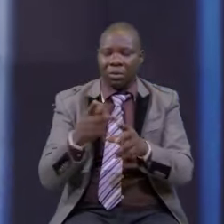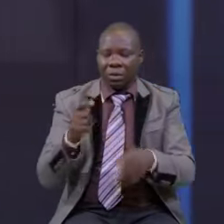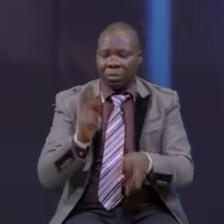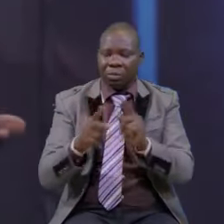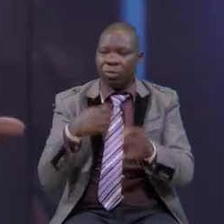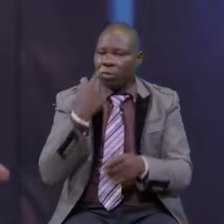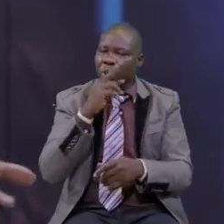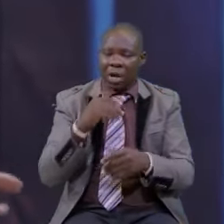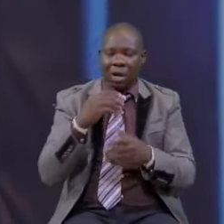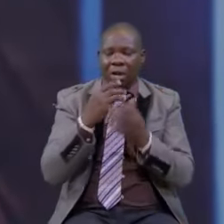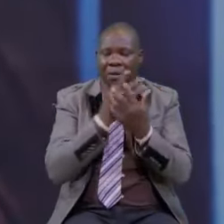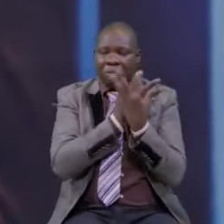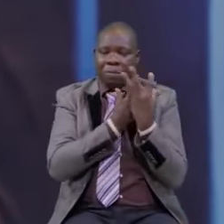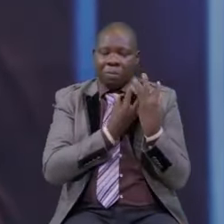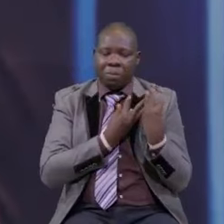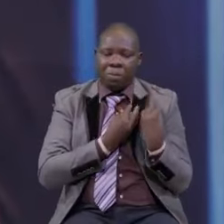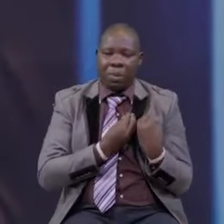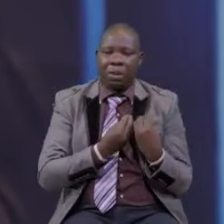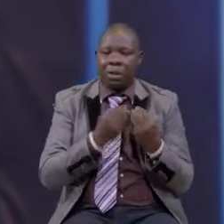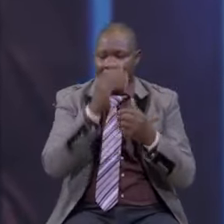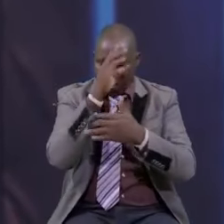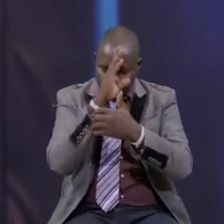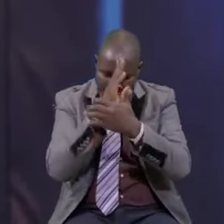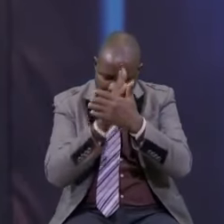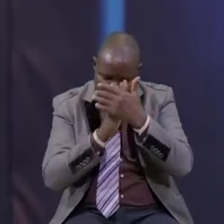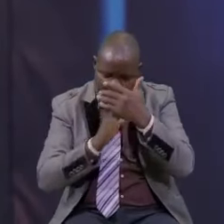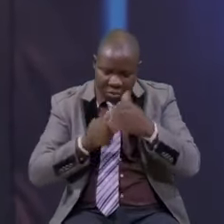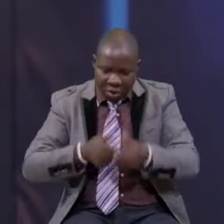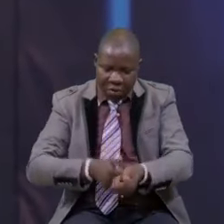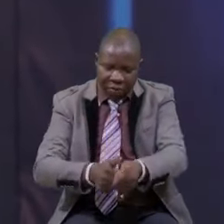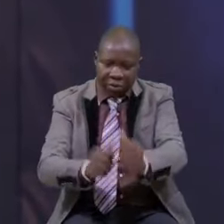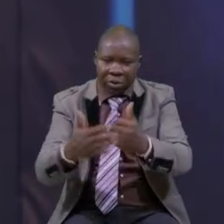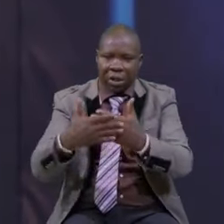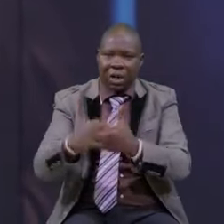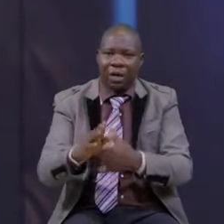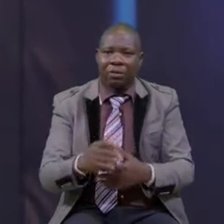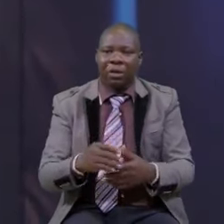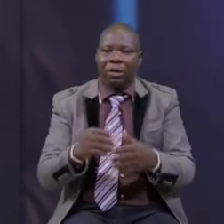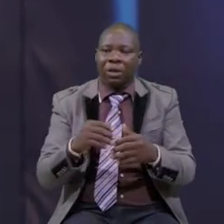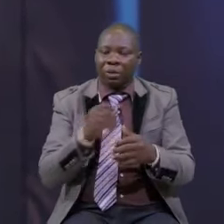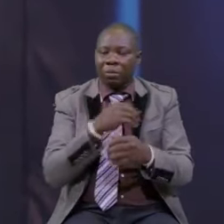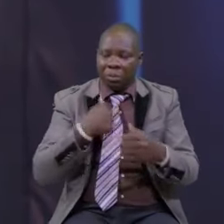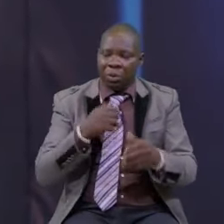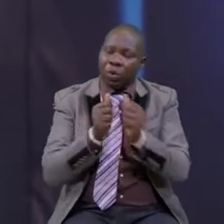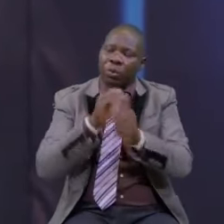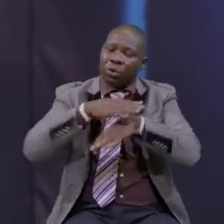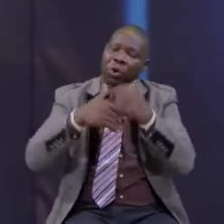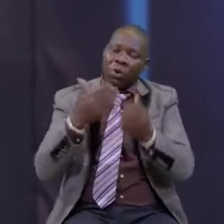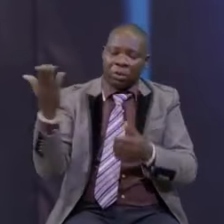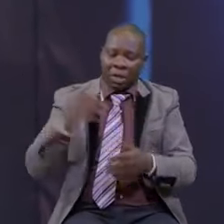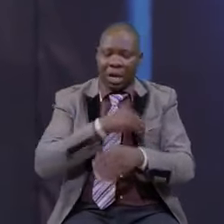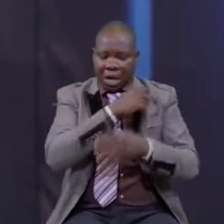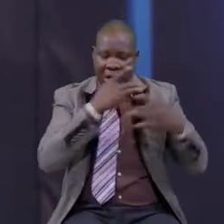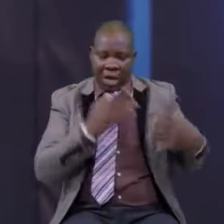who are lowly, the people who are following after him, and they follow with all their heart, they have a new nature. They